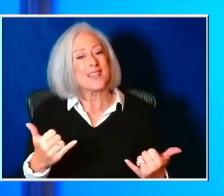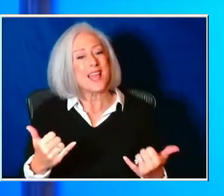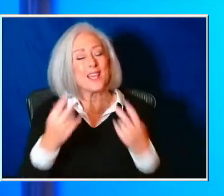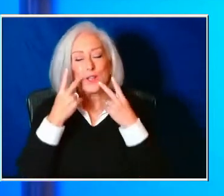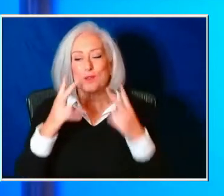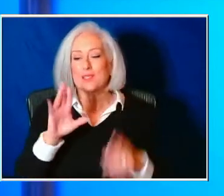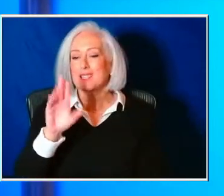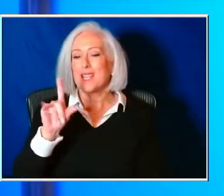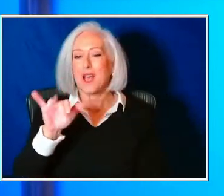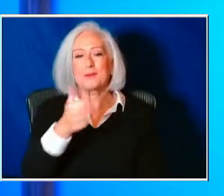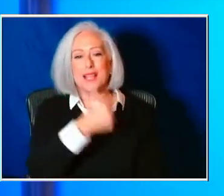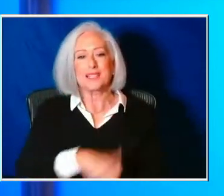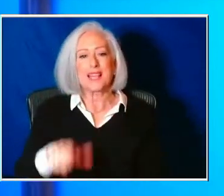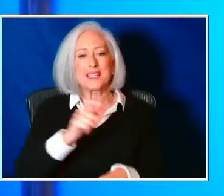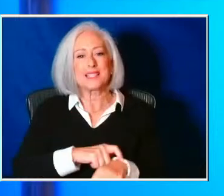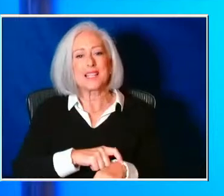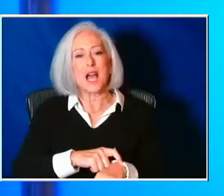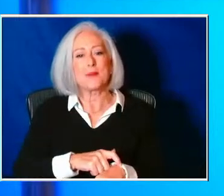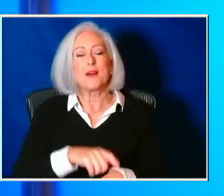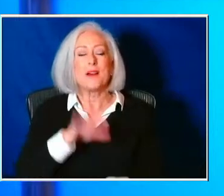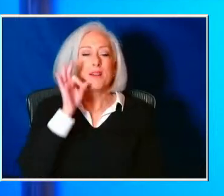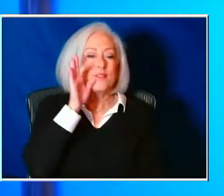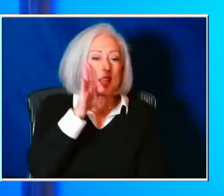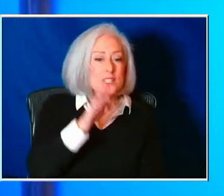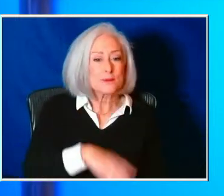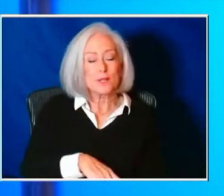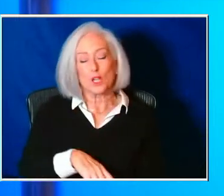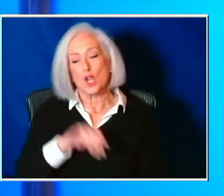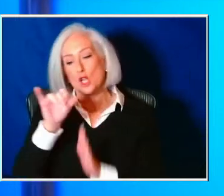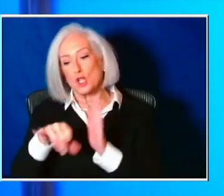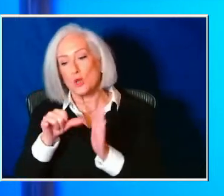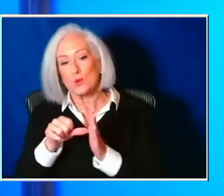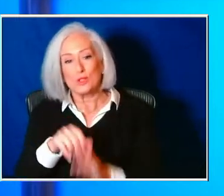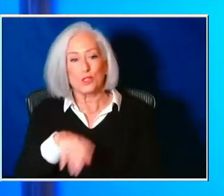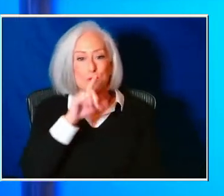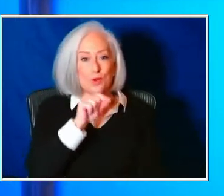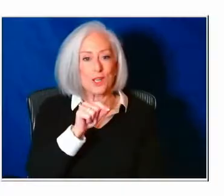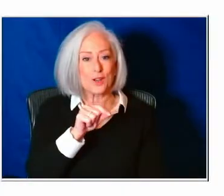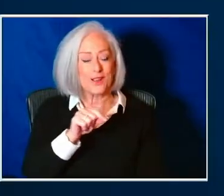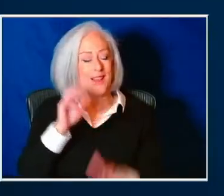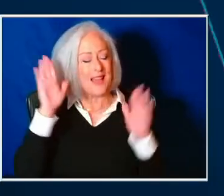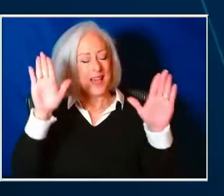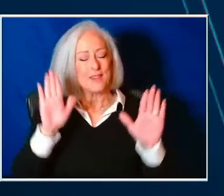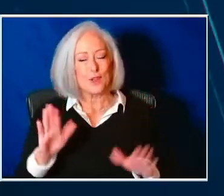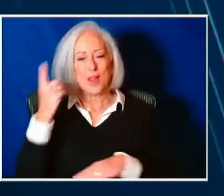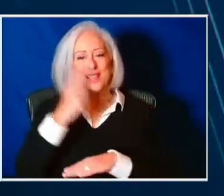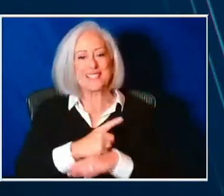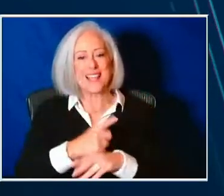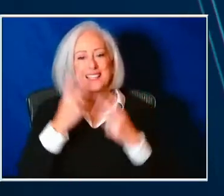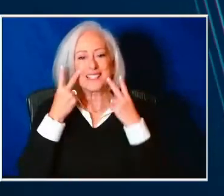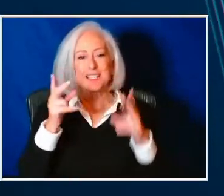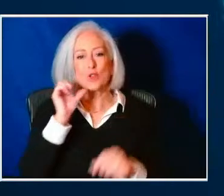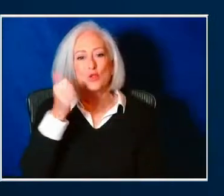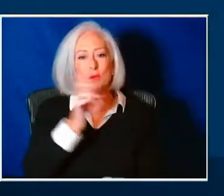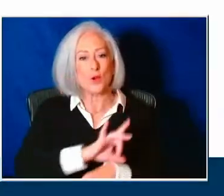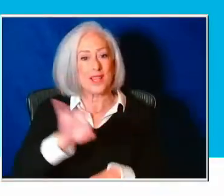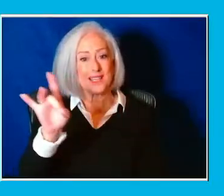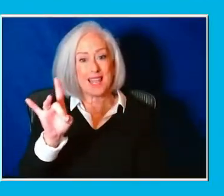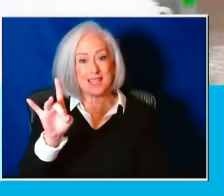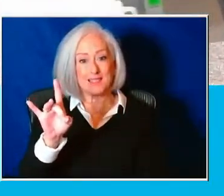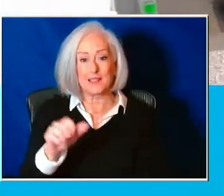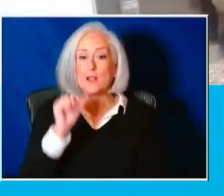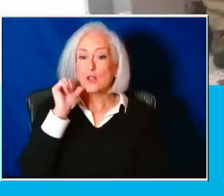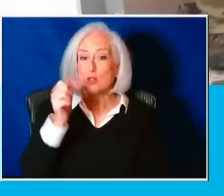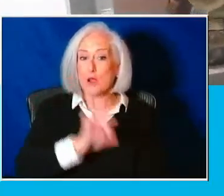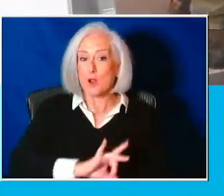by logging back onto Facebook, YouTube, and Twitter. Have a great day, and we'll see you back here tomorrow at 8. Coming up tomorrow on the Morning Medical Update.